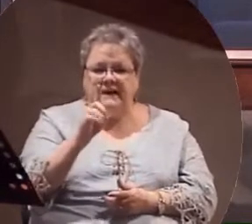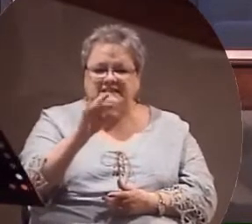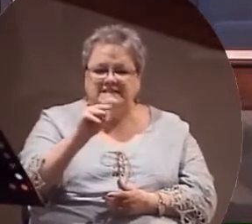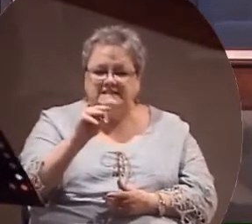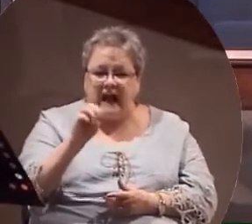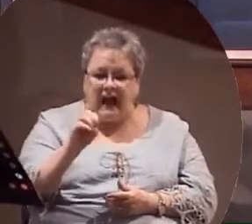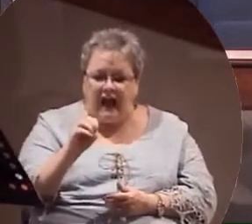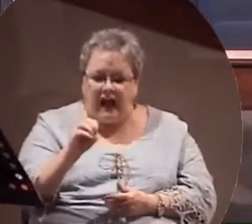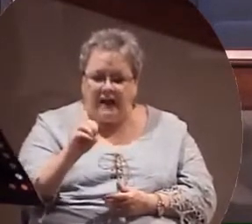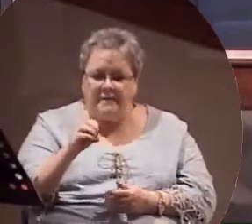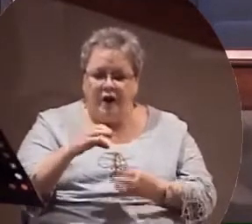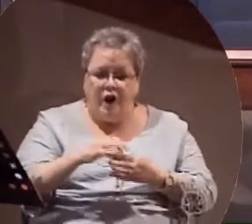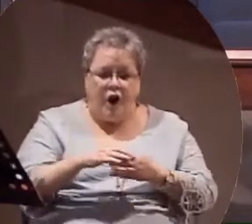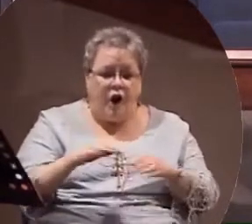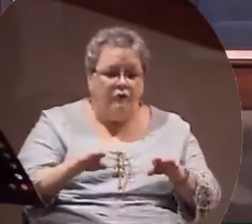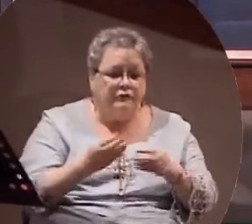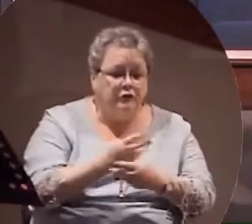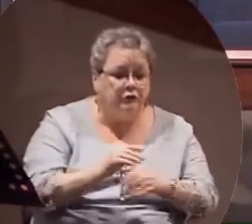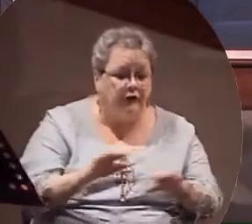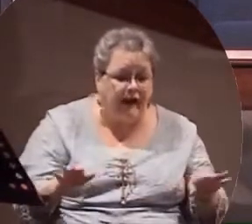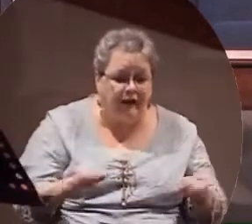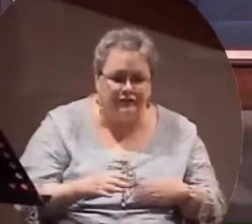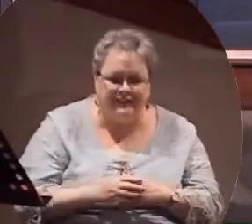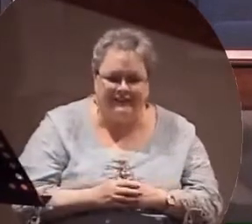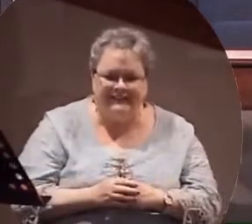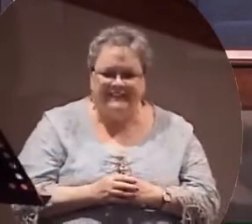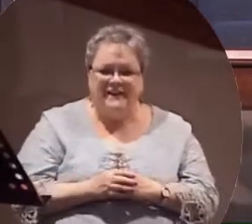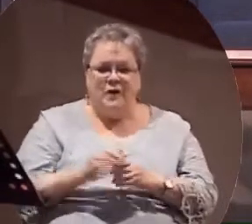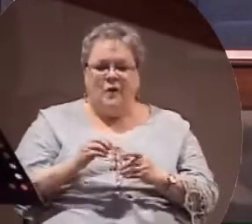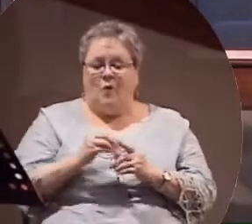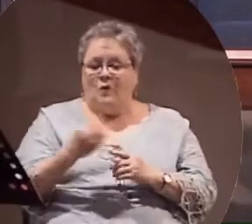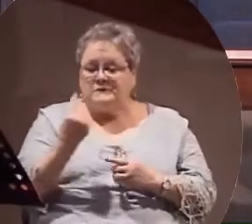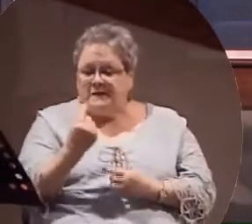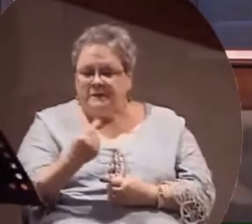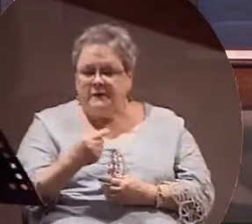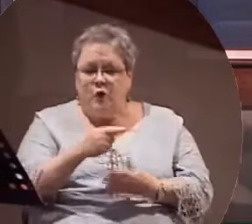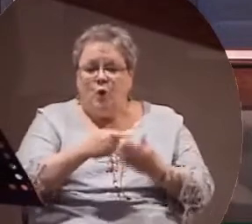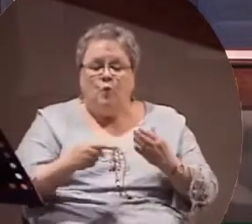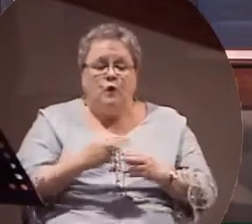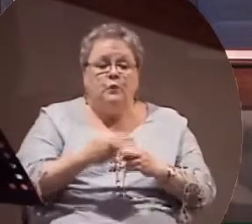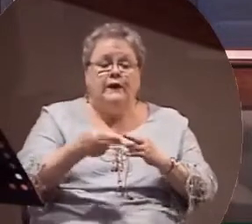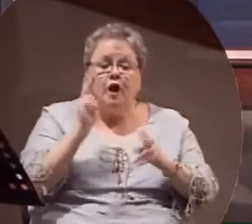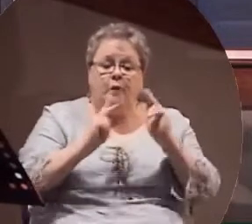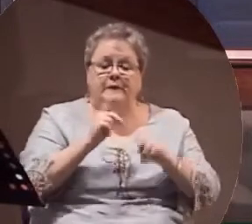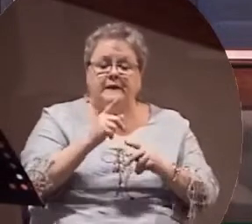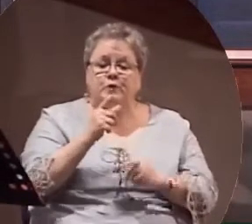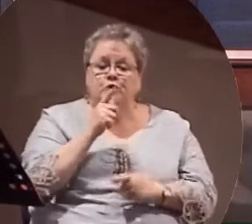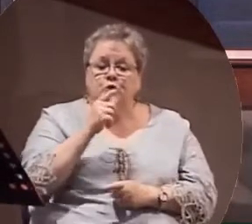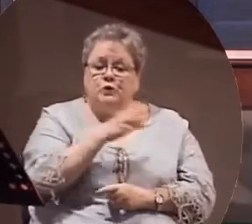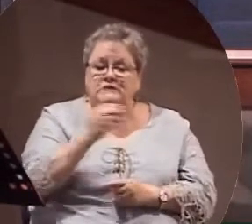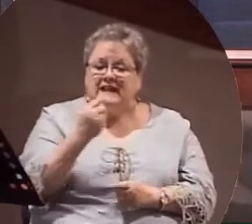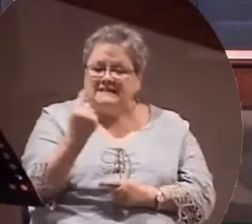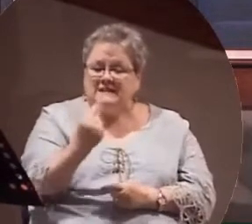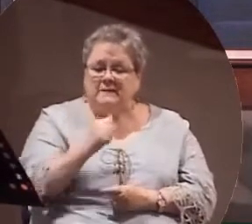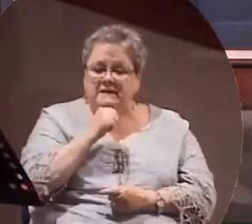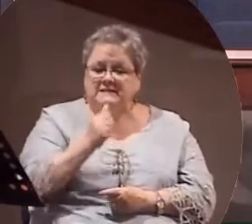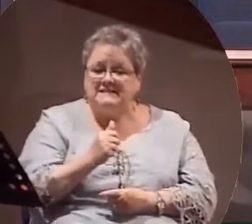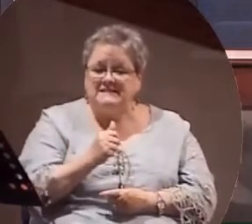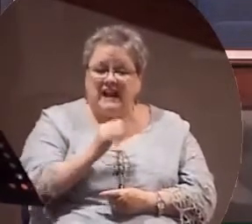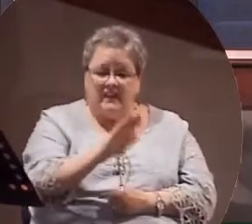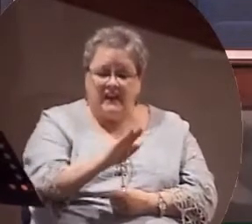gum one time? Have you ever done that before? Have you ever took something that did? What do we call people that take stuff don't belong to them? What do we call